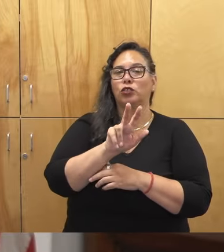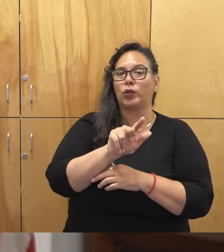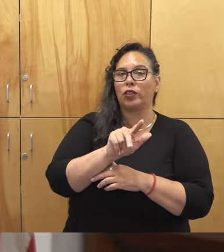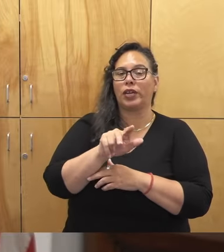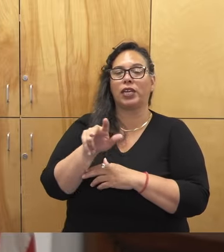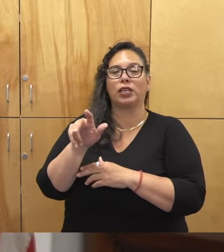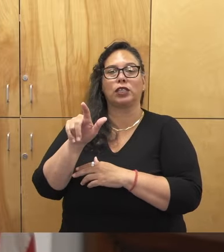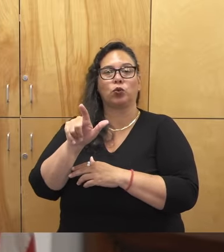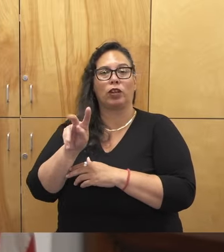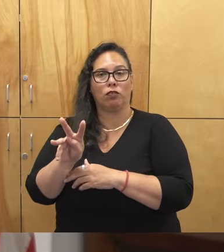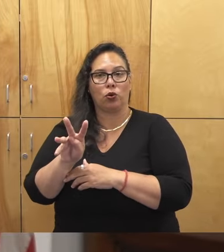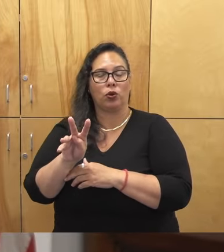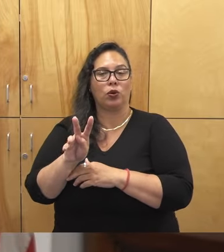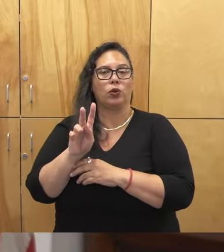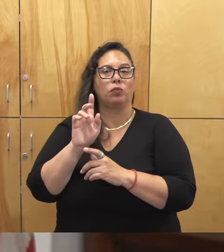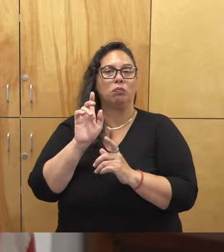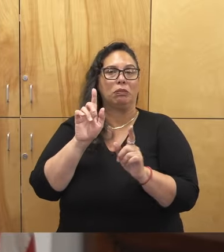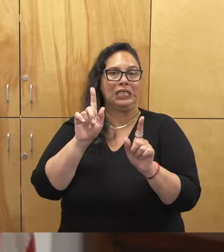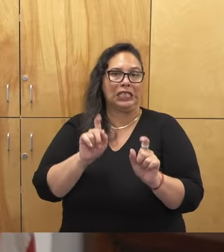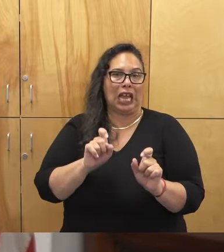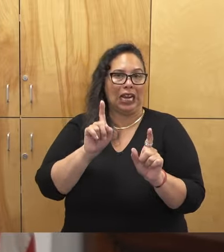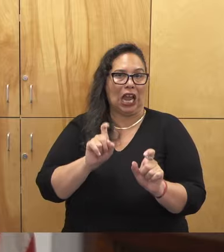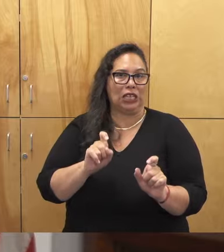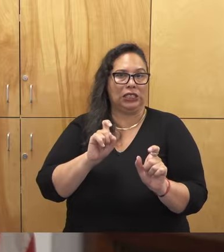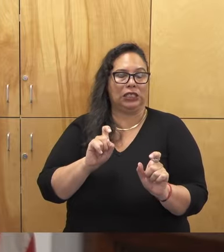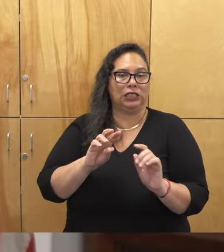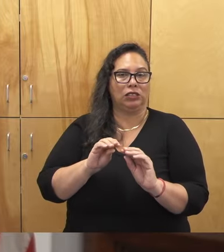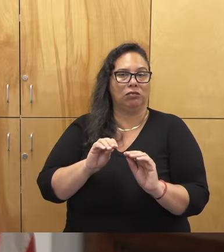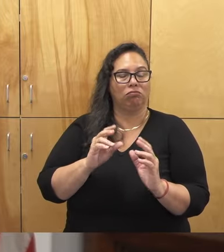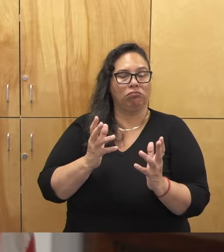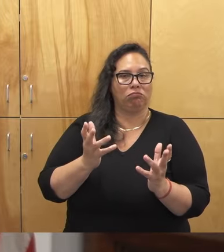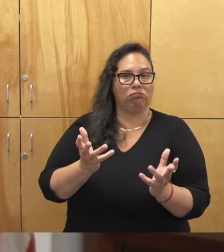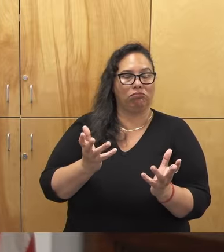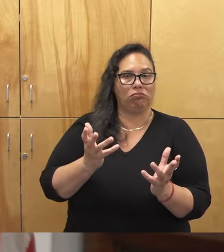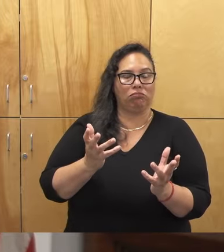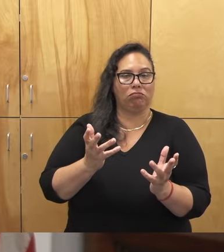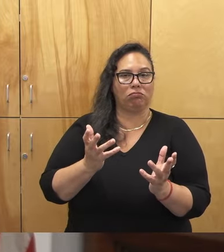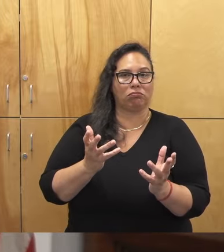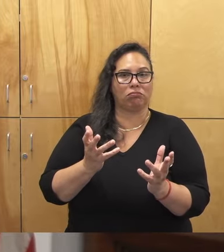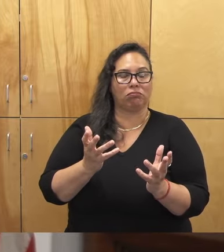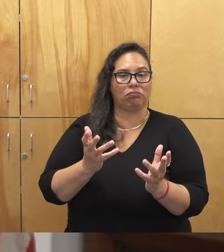2022/2023, 2023/2024, given that the diagnostics, as you just clearly shared,